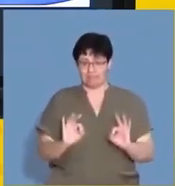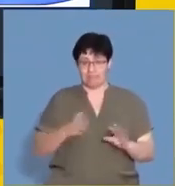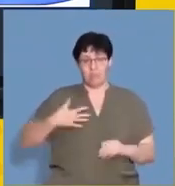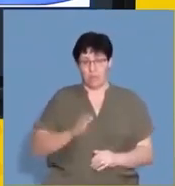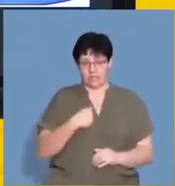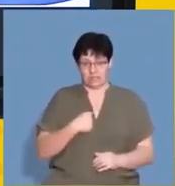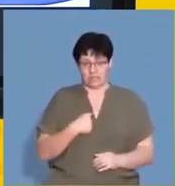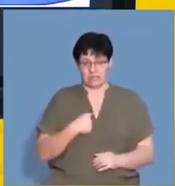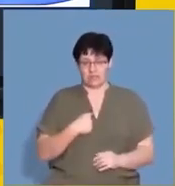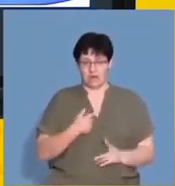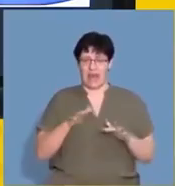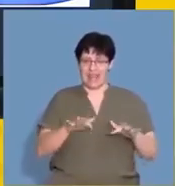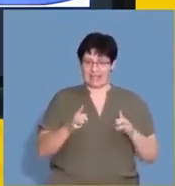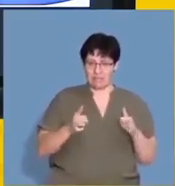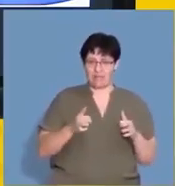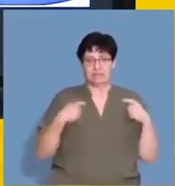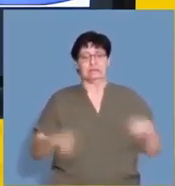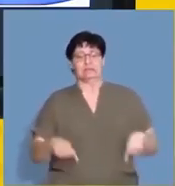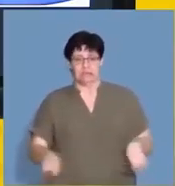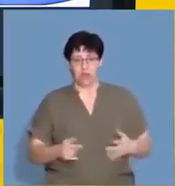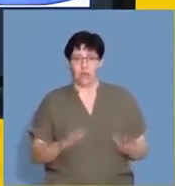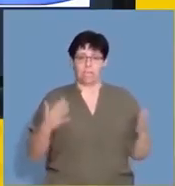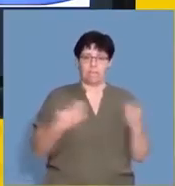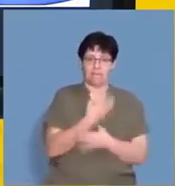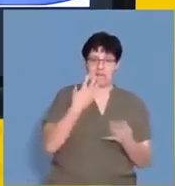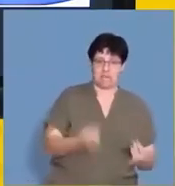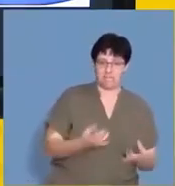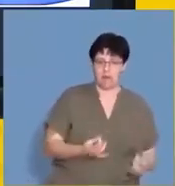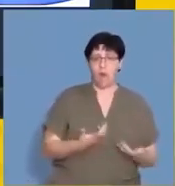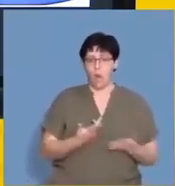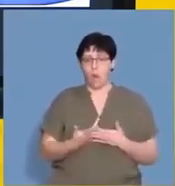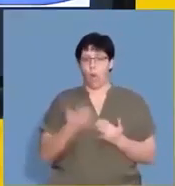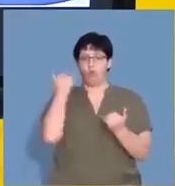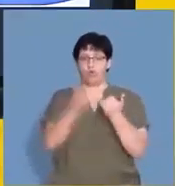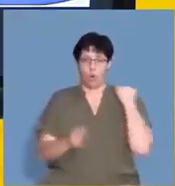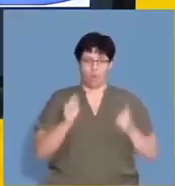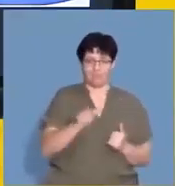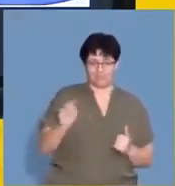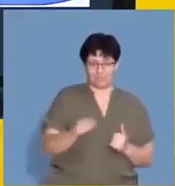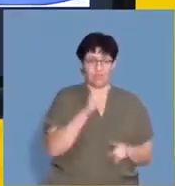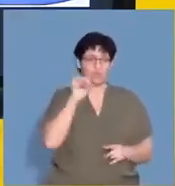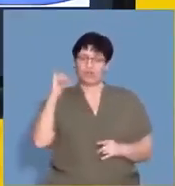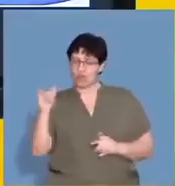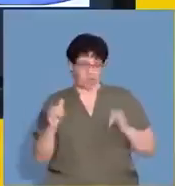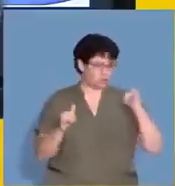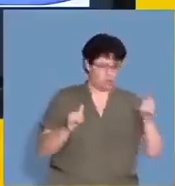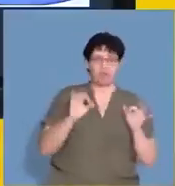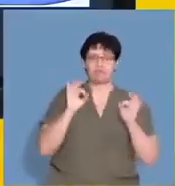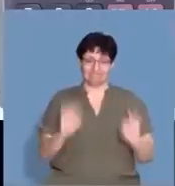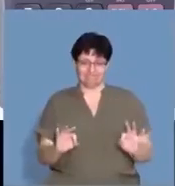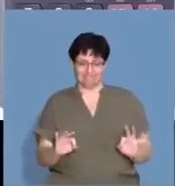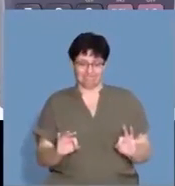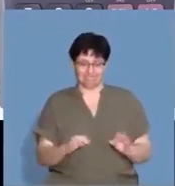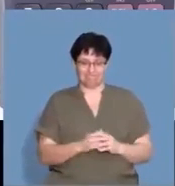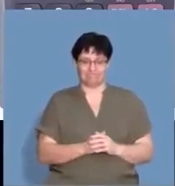want. You know, in an exam situation, it's very easy to miss a number or to just type in the wrong number. So just check that what's on the